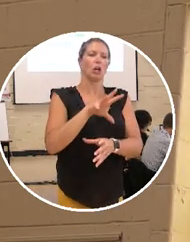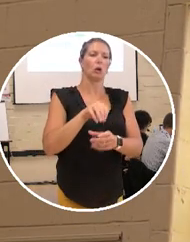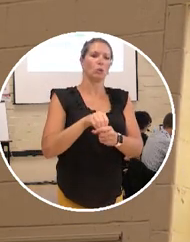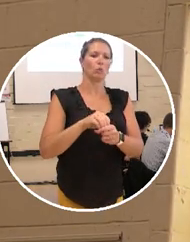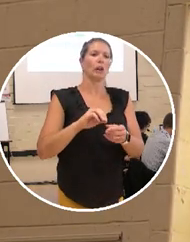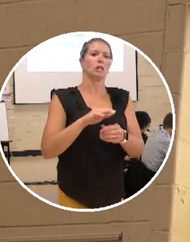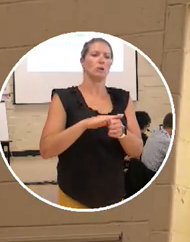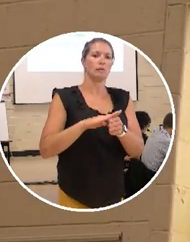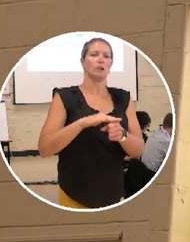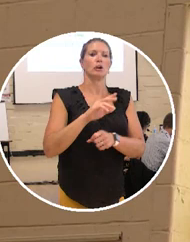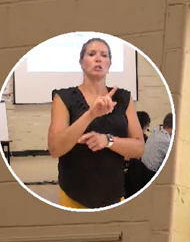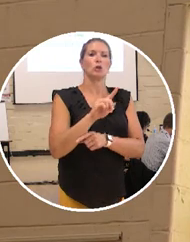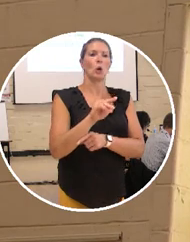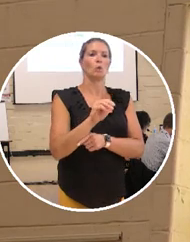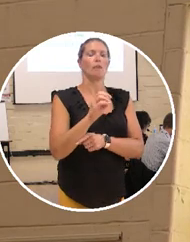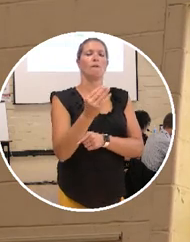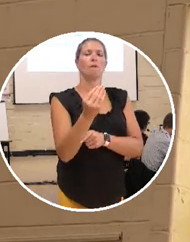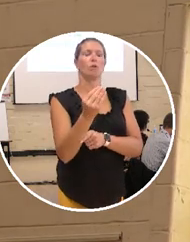17.